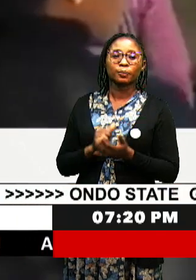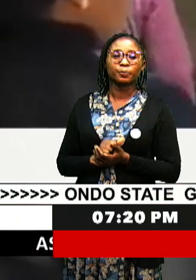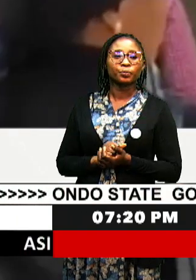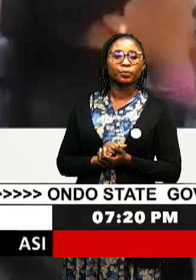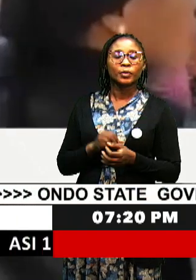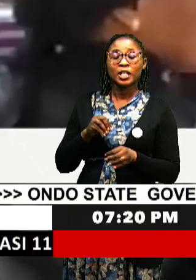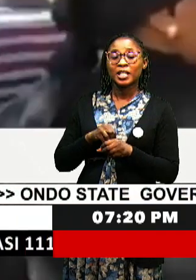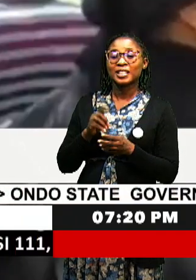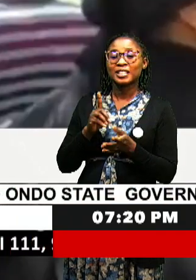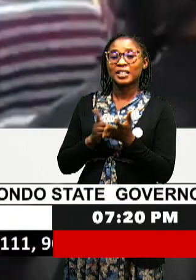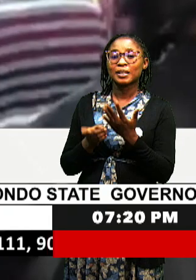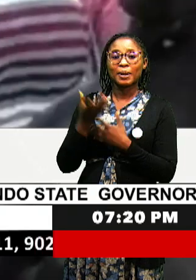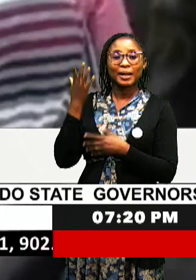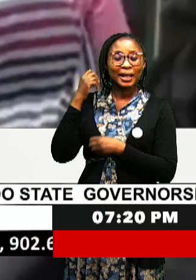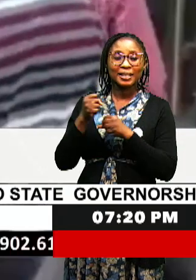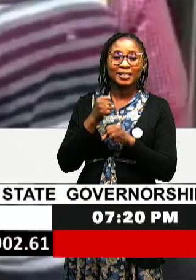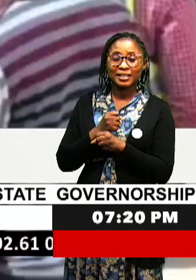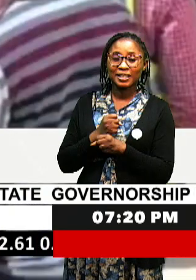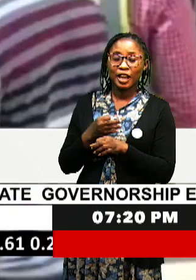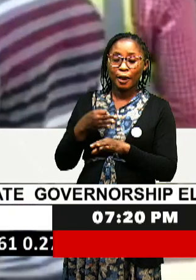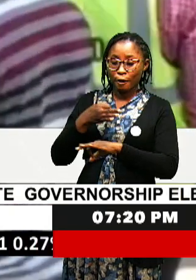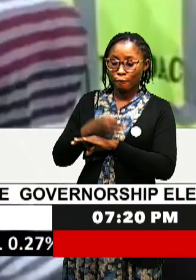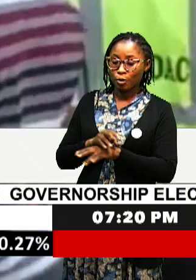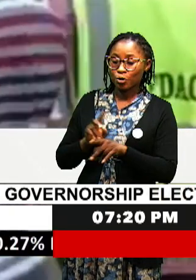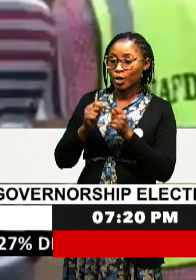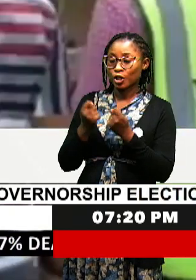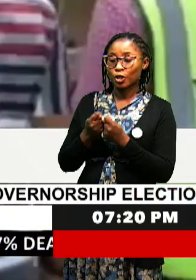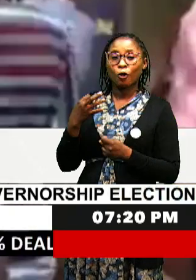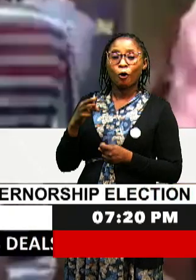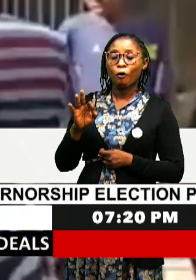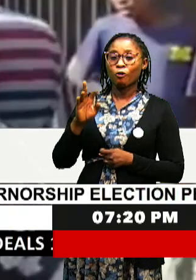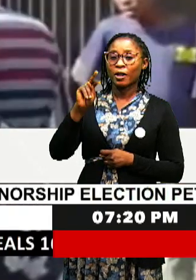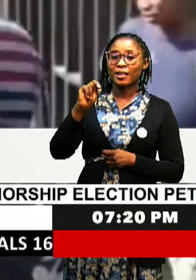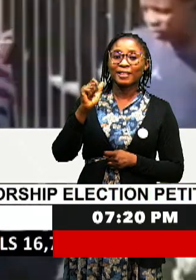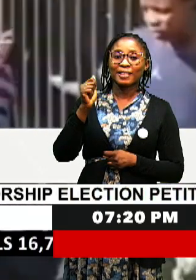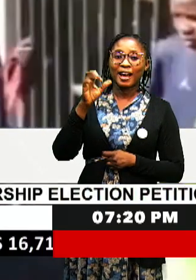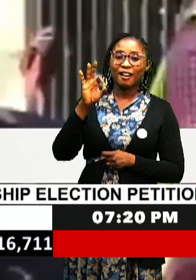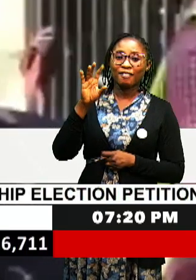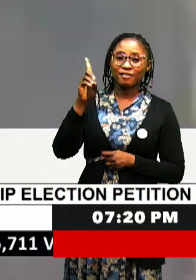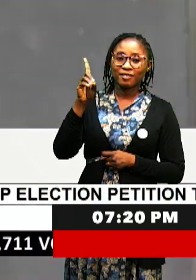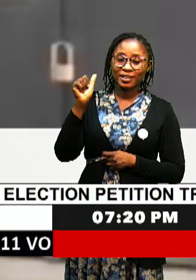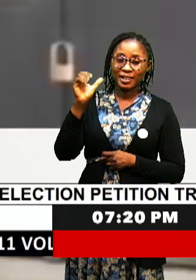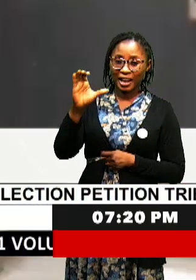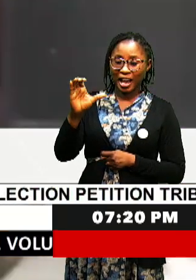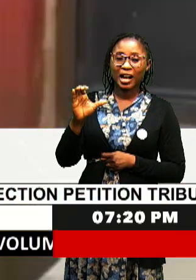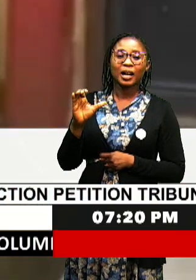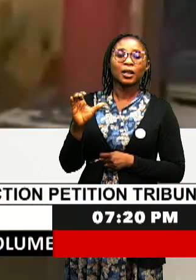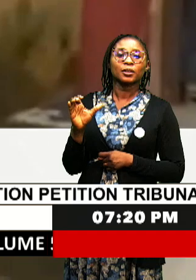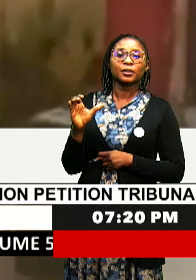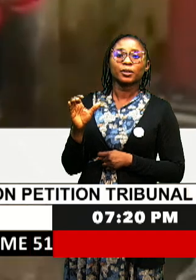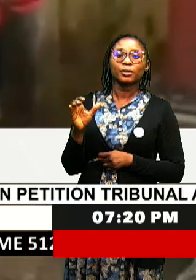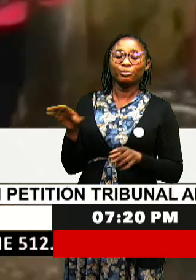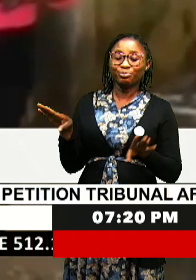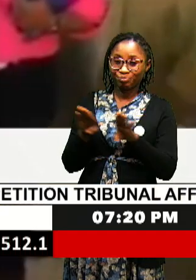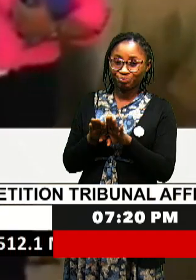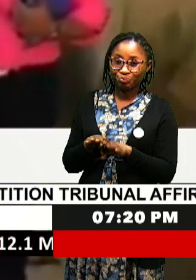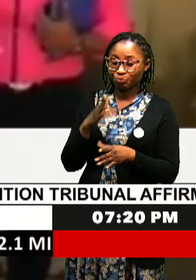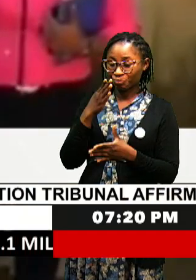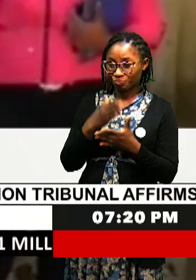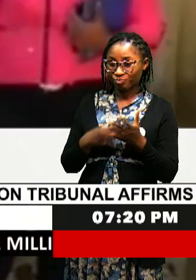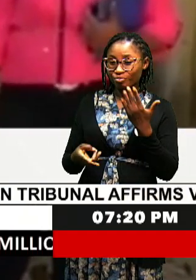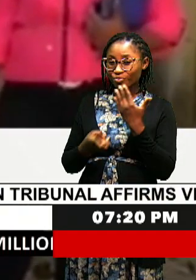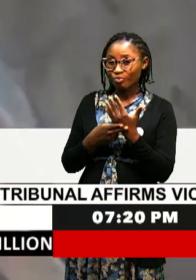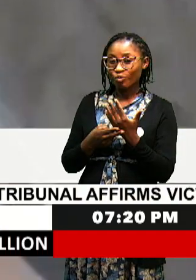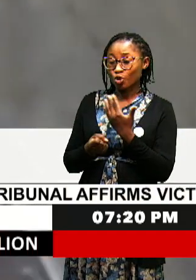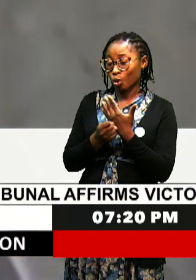December last year, the enforcement team of the National Agency for Food and Drug Administration and Control, NAFDAC, sealed a warehouse and